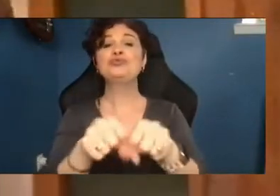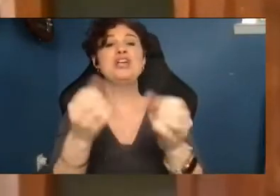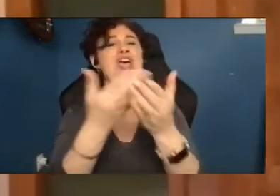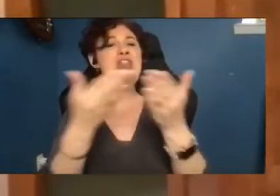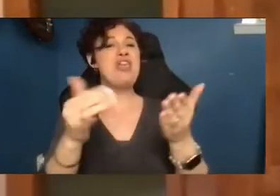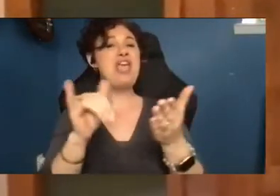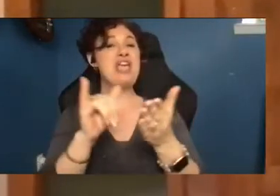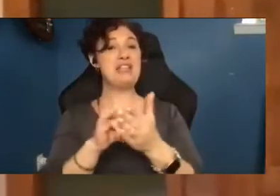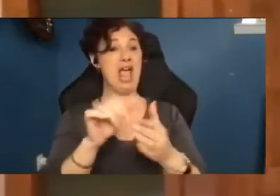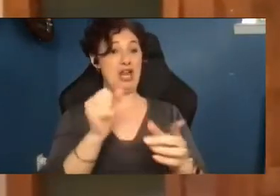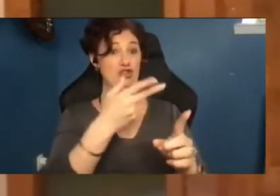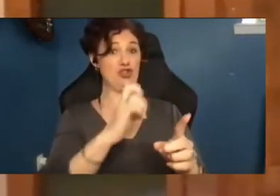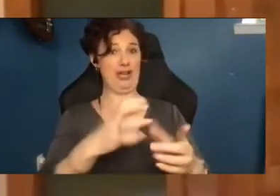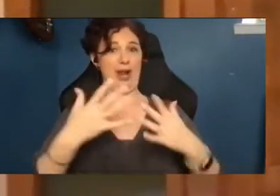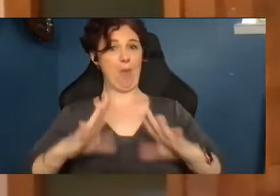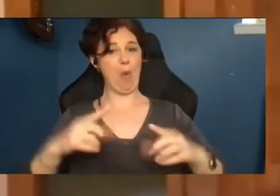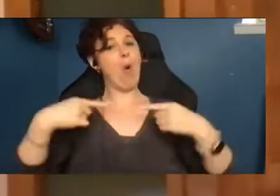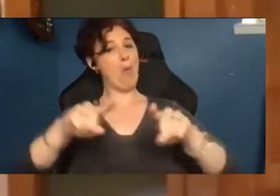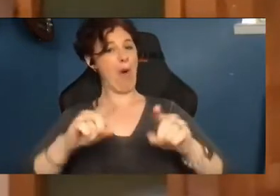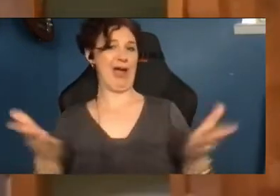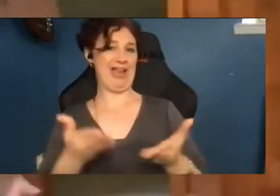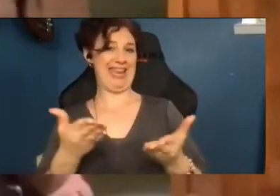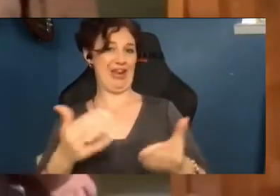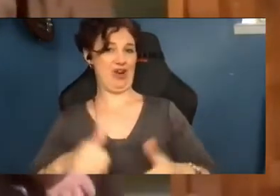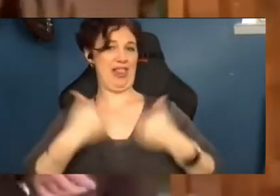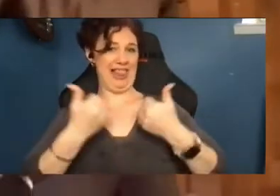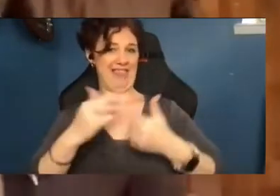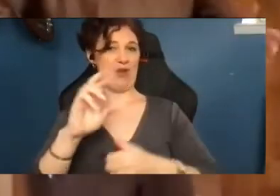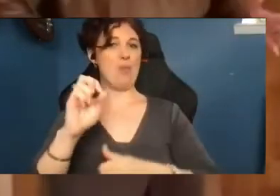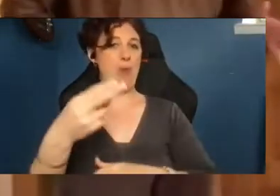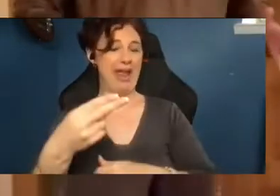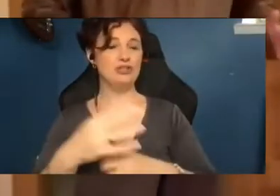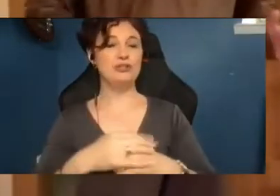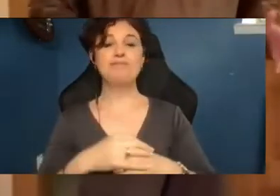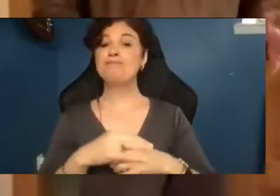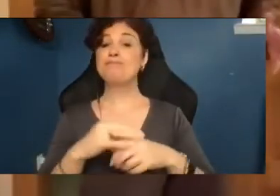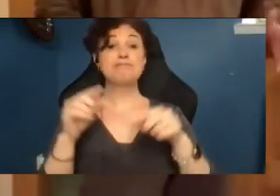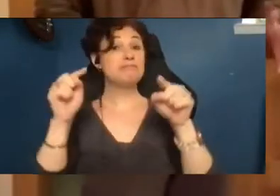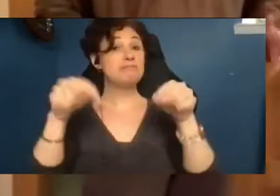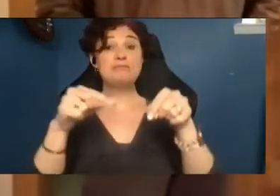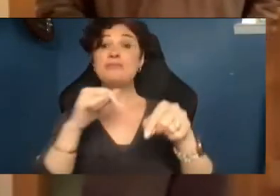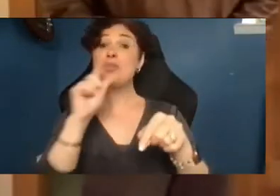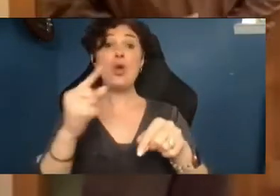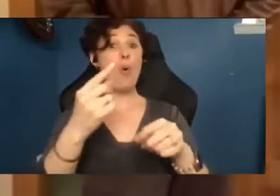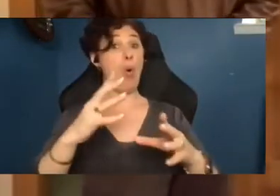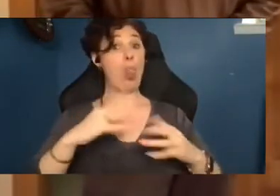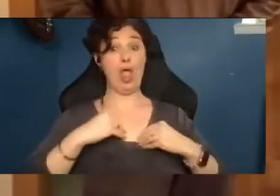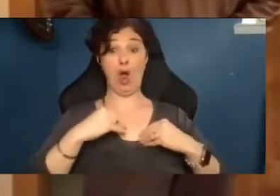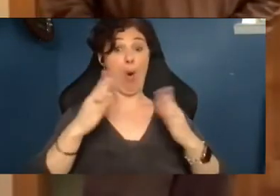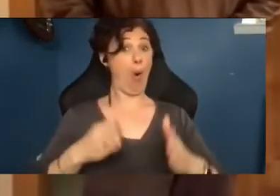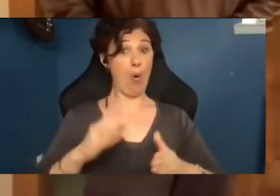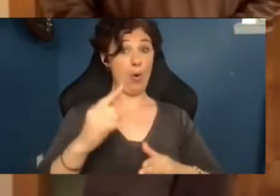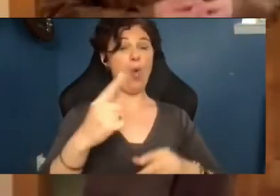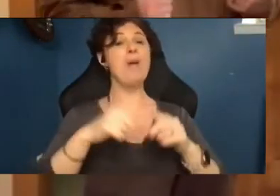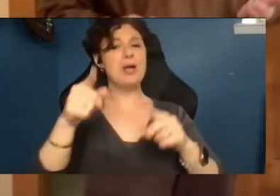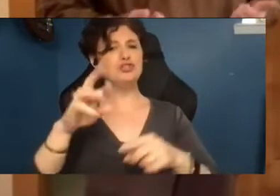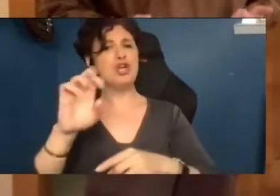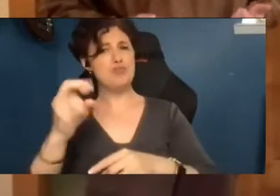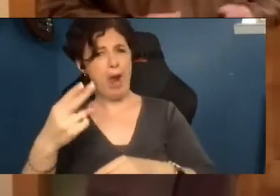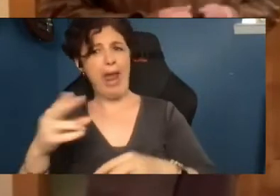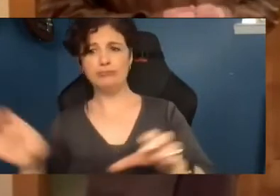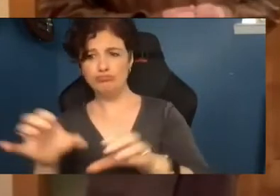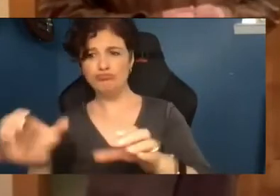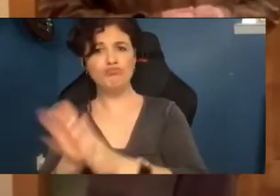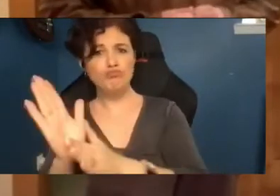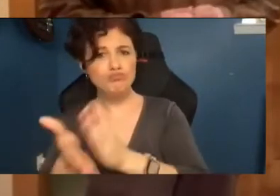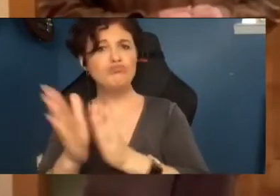that were worn by her while she lived here at the ranch. Now, Vera wasn't just an owner. Vera was also an active rancher and rode with her